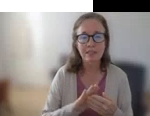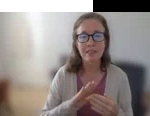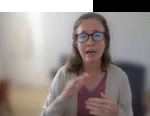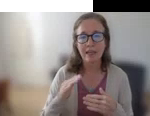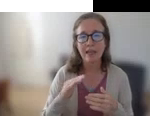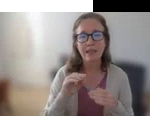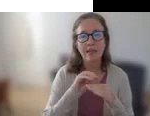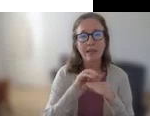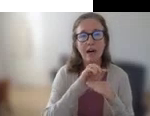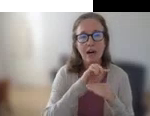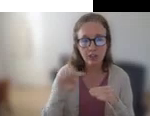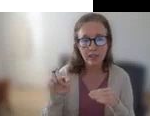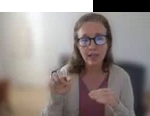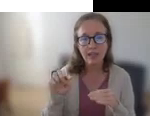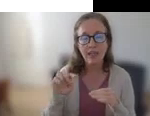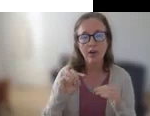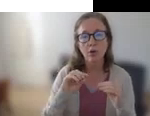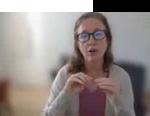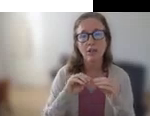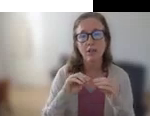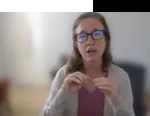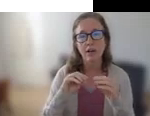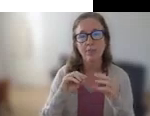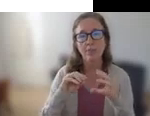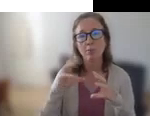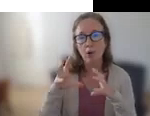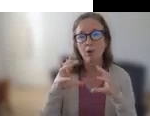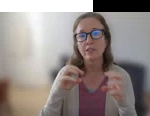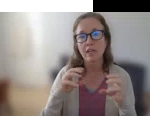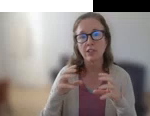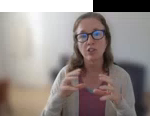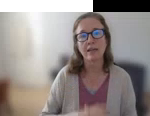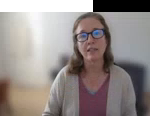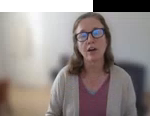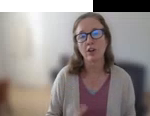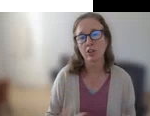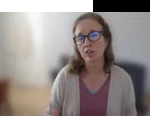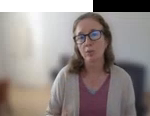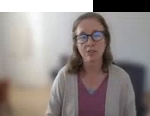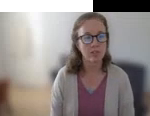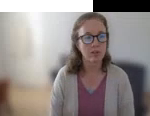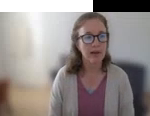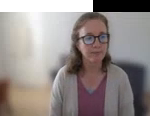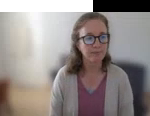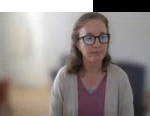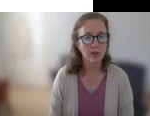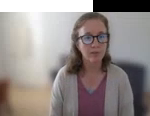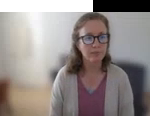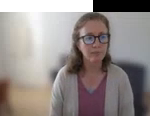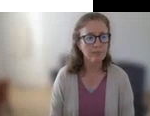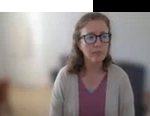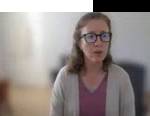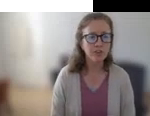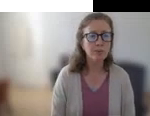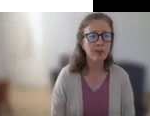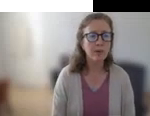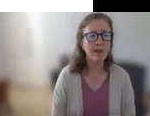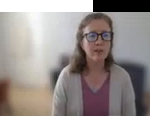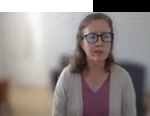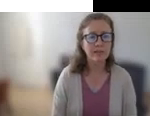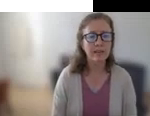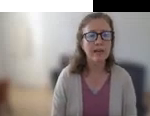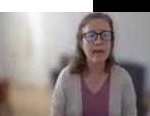If you do need to highlight, underlining or bold and underline are good ways to do that.